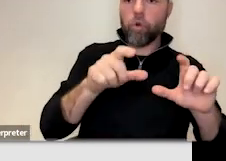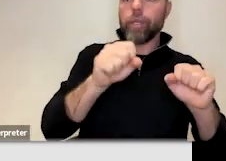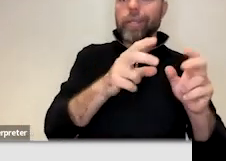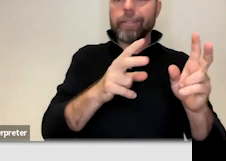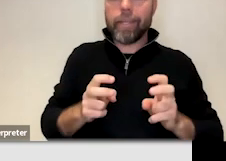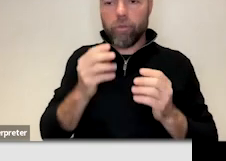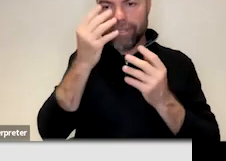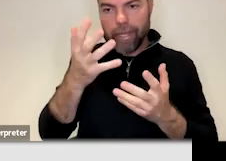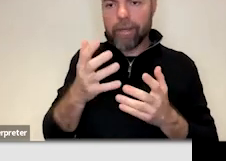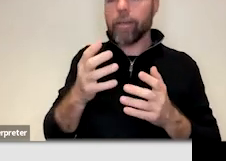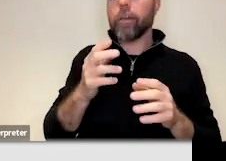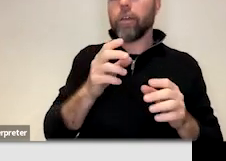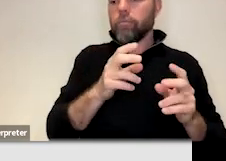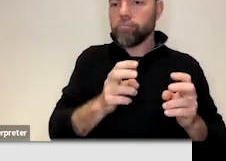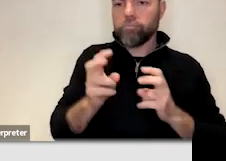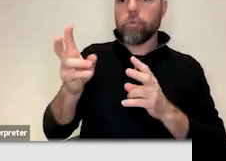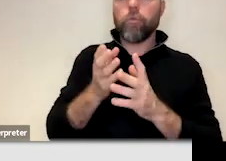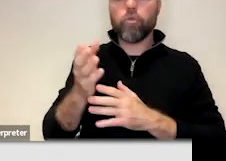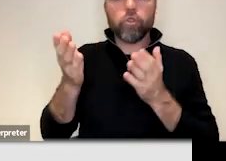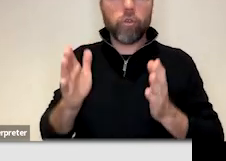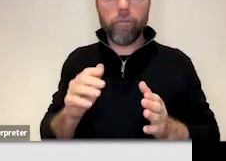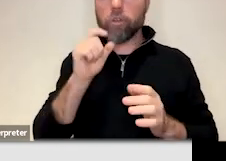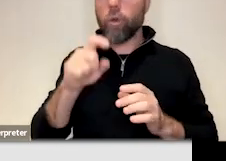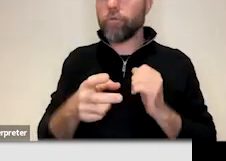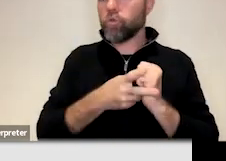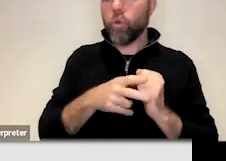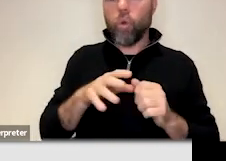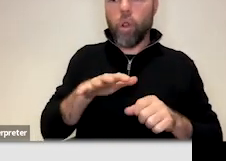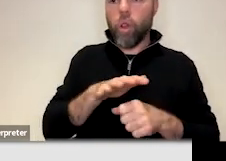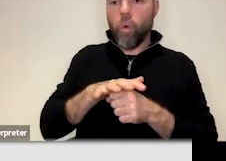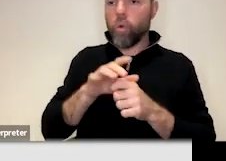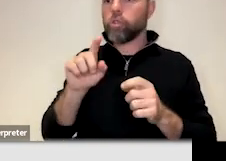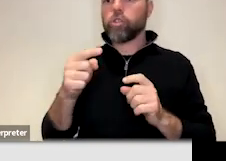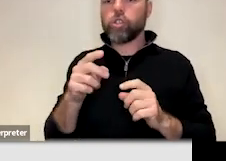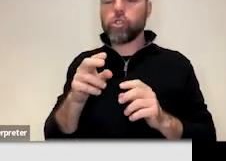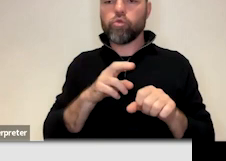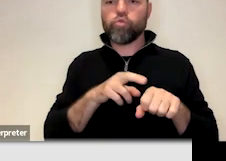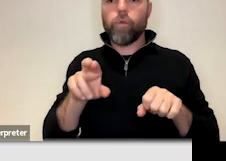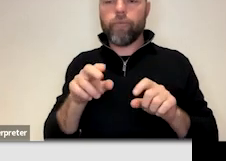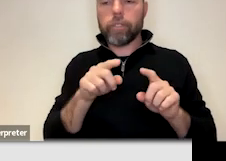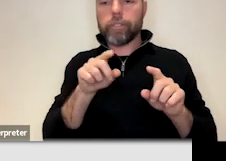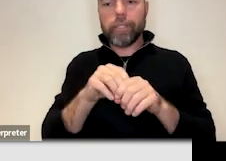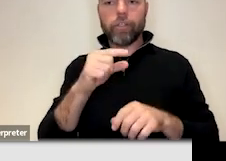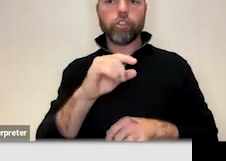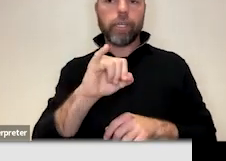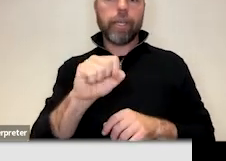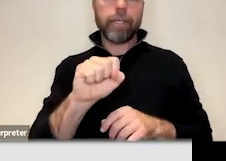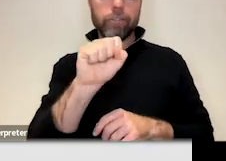data. You can reference that through servers, so you don't have to store the data locally. You can just reference it in your GIS